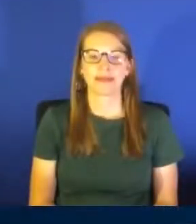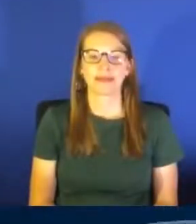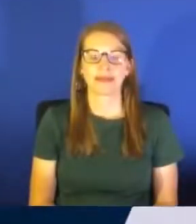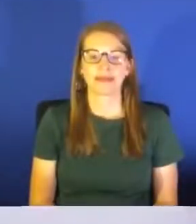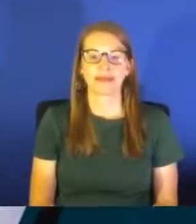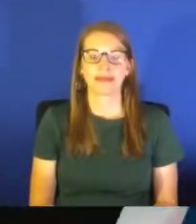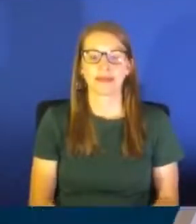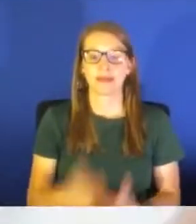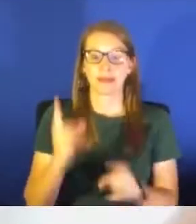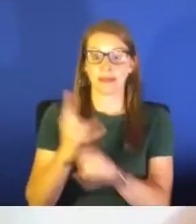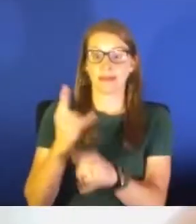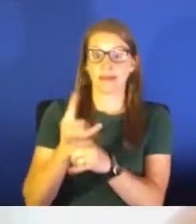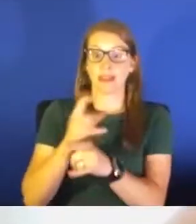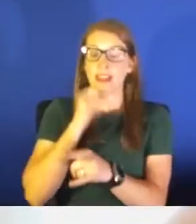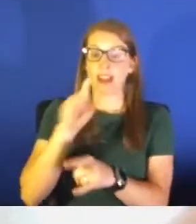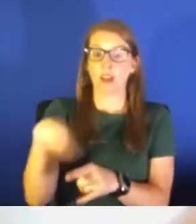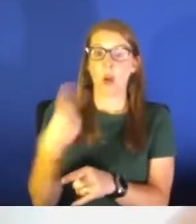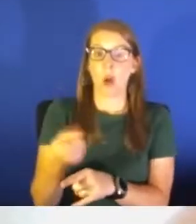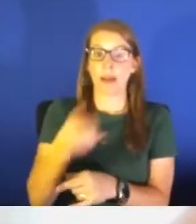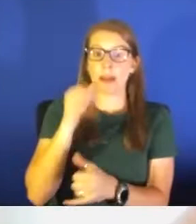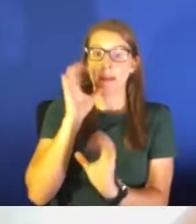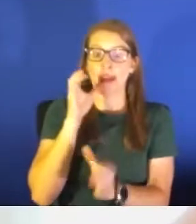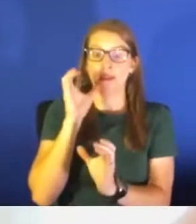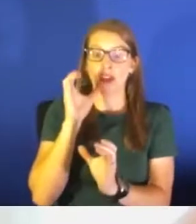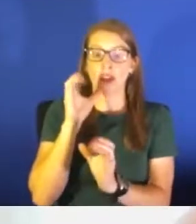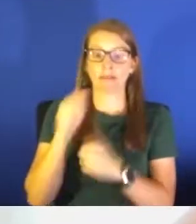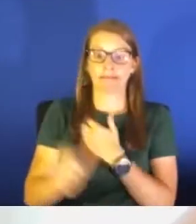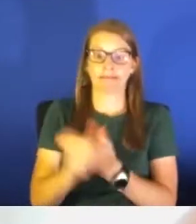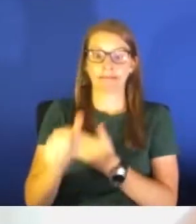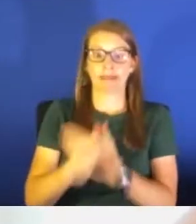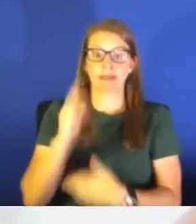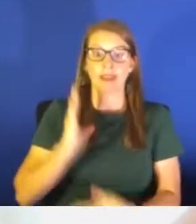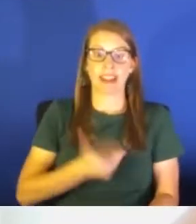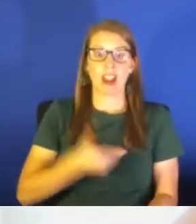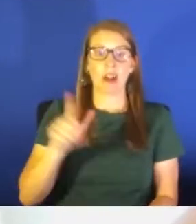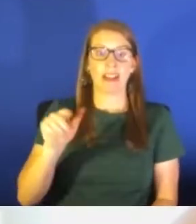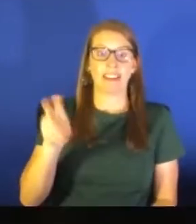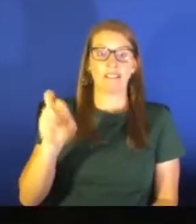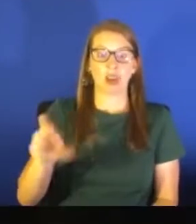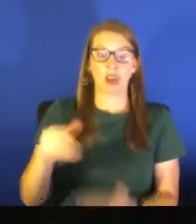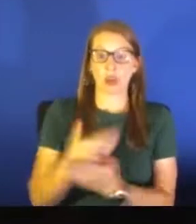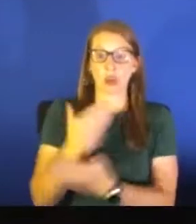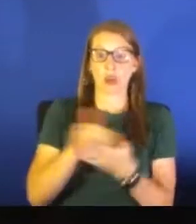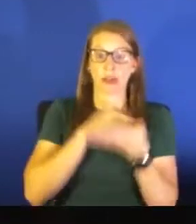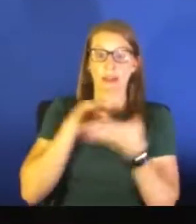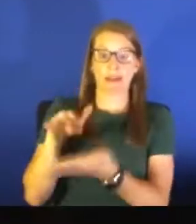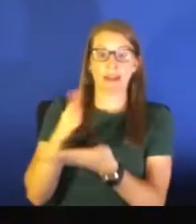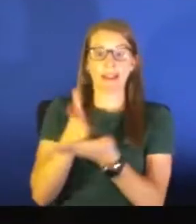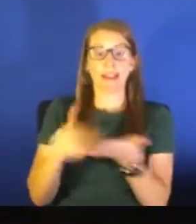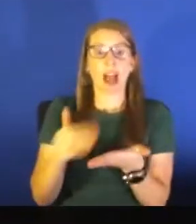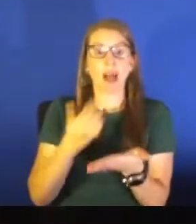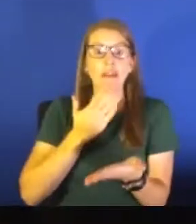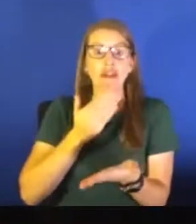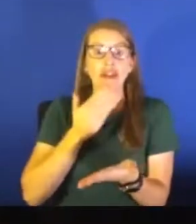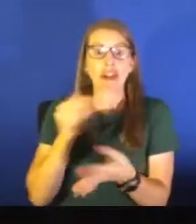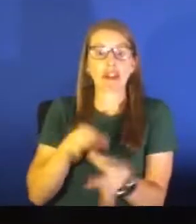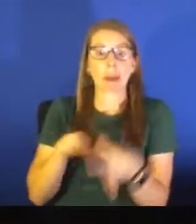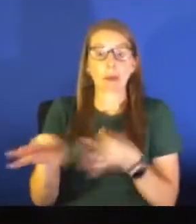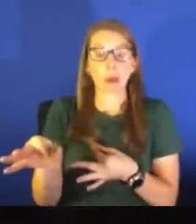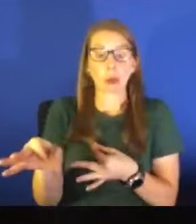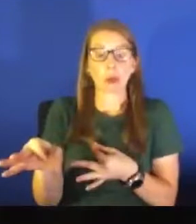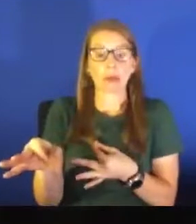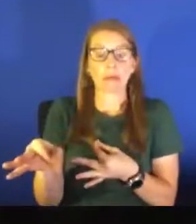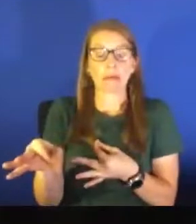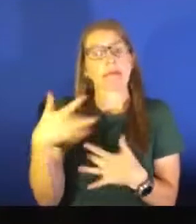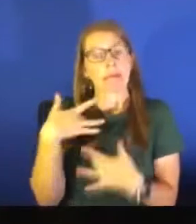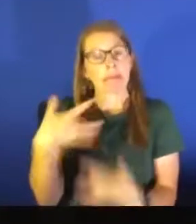Alcohol is not the only beverage that endangers our liver. A new study finds some sugar substitutes likely have a